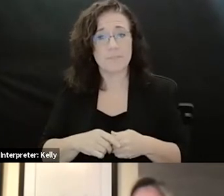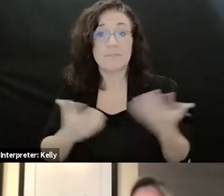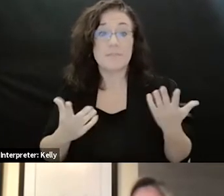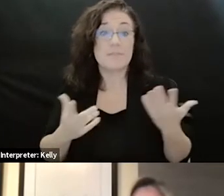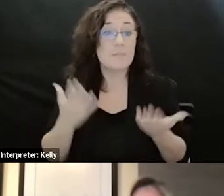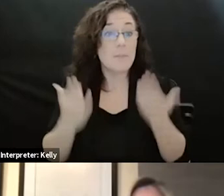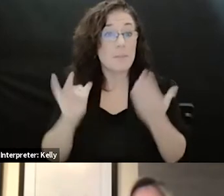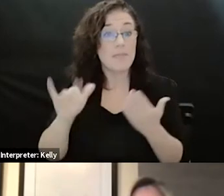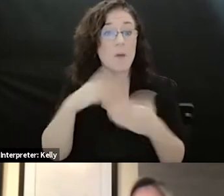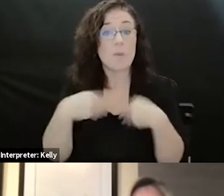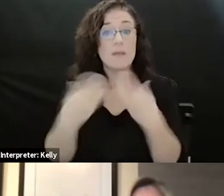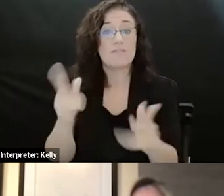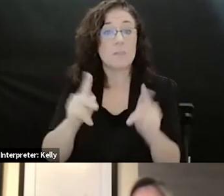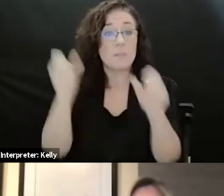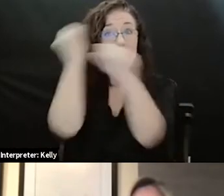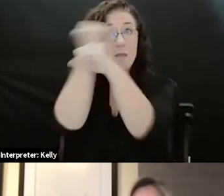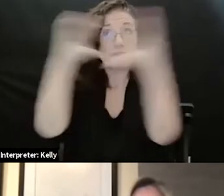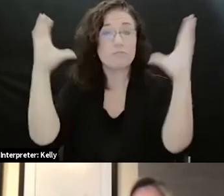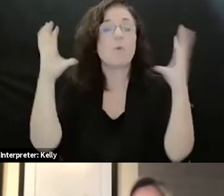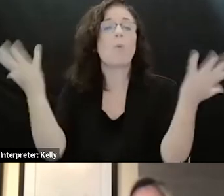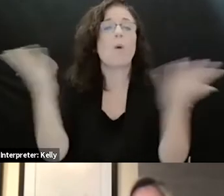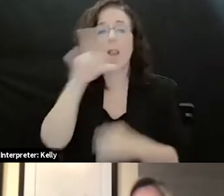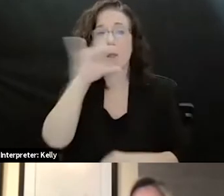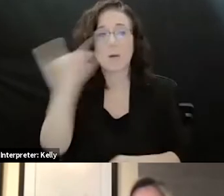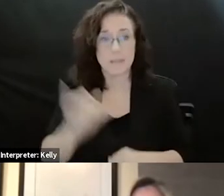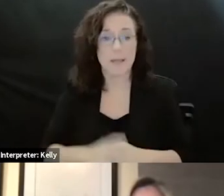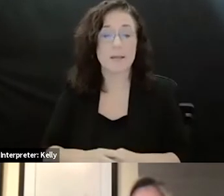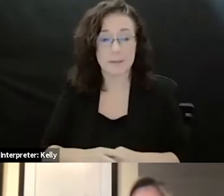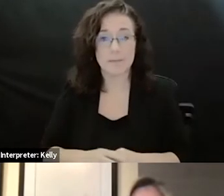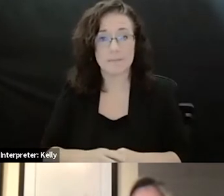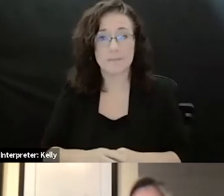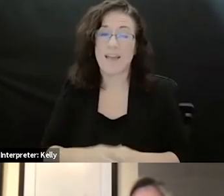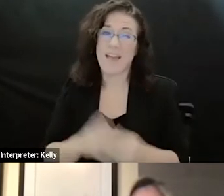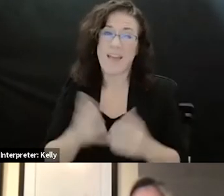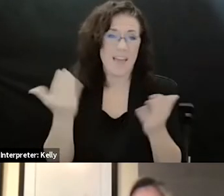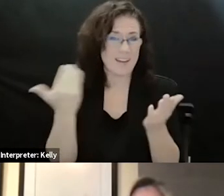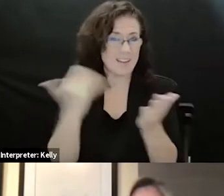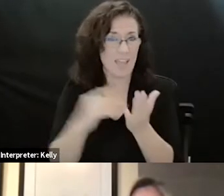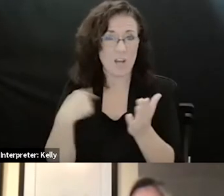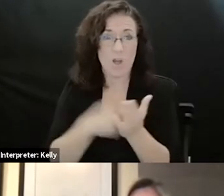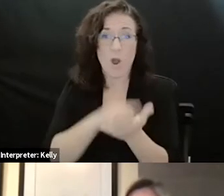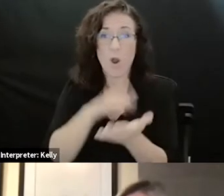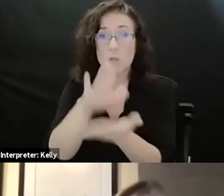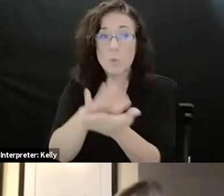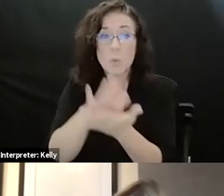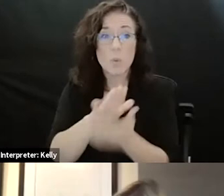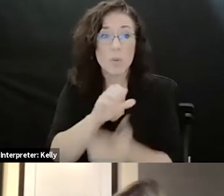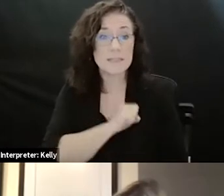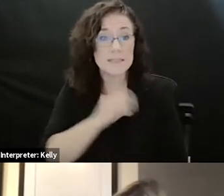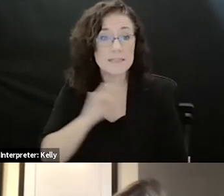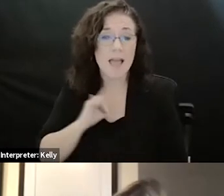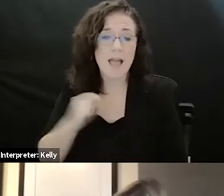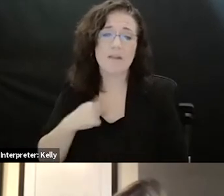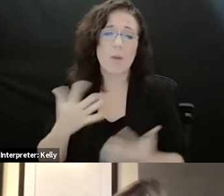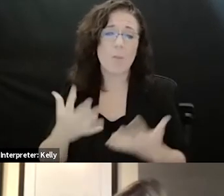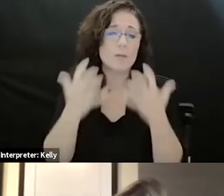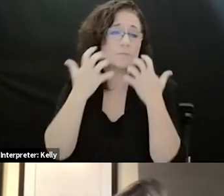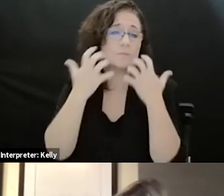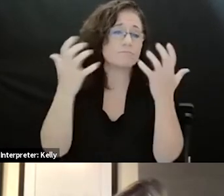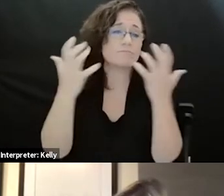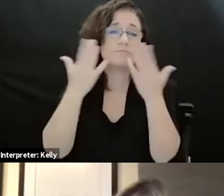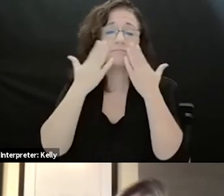looks like and absolutely our school staff i just want to give a huge thanks and shout out to our